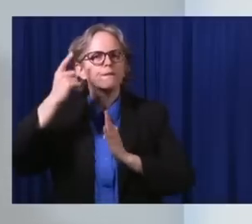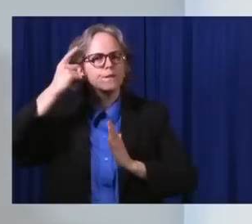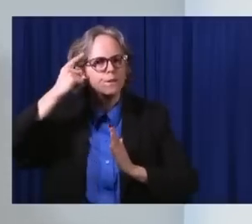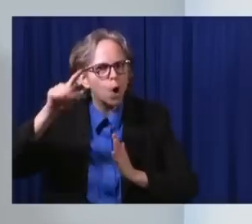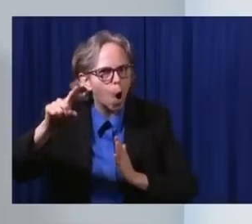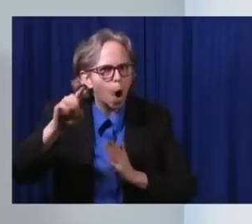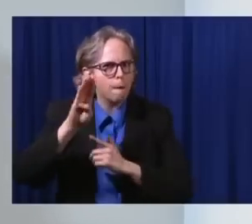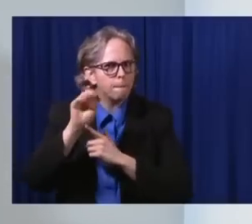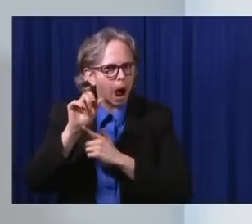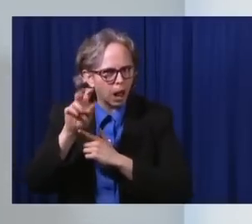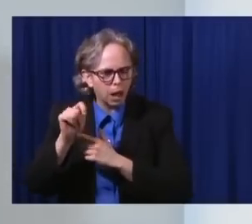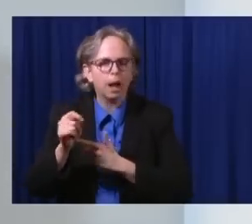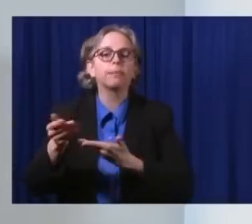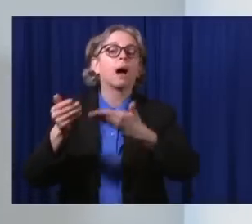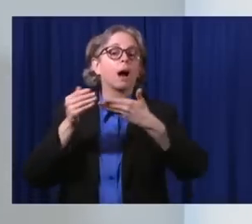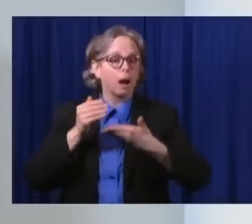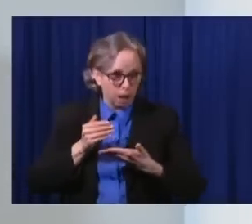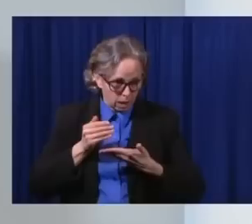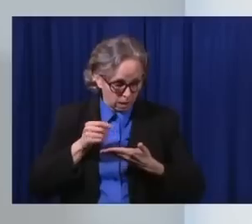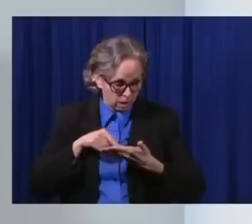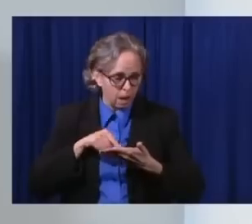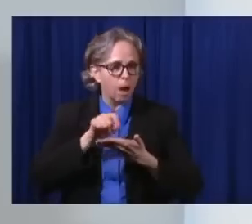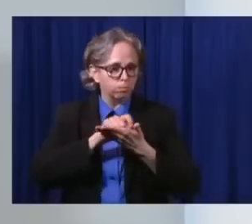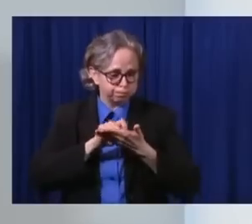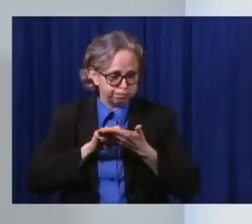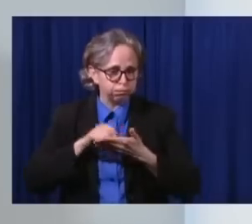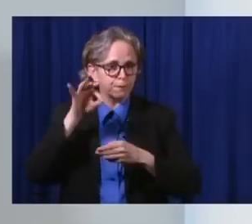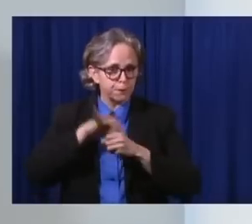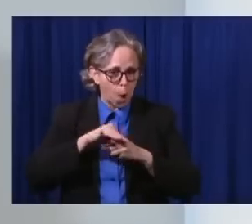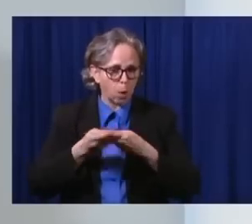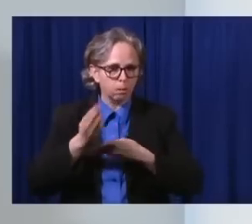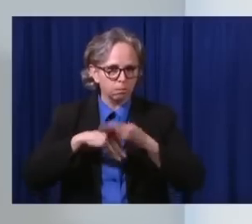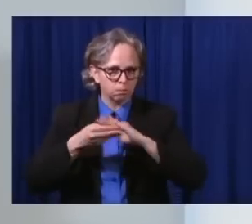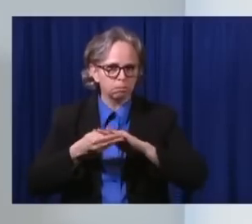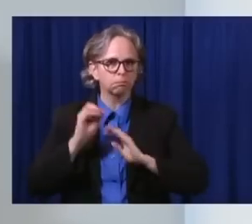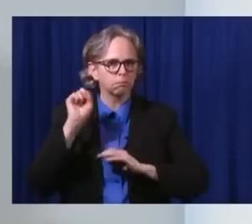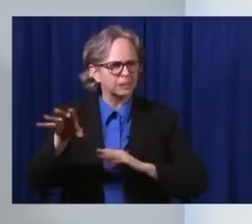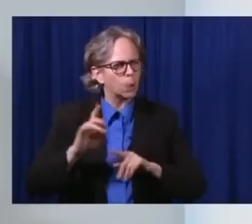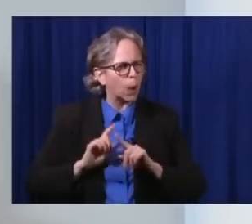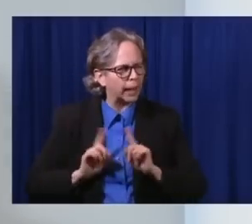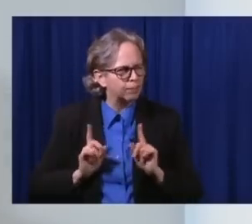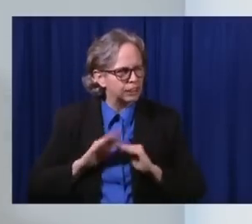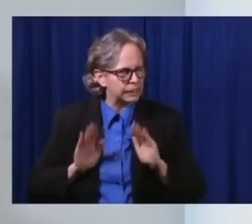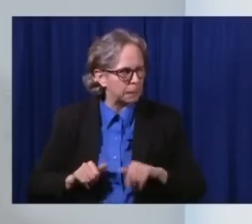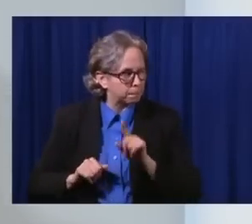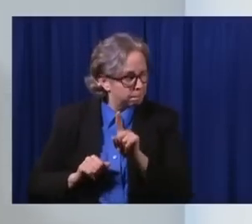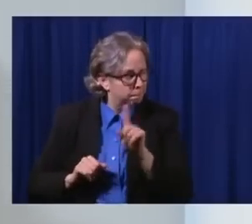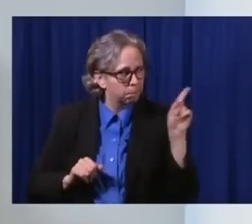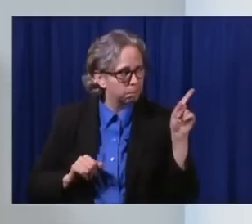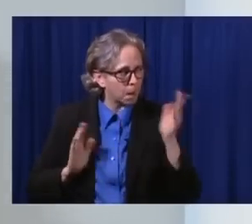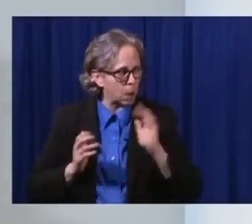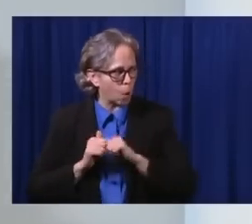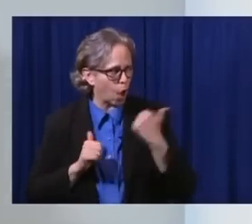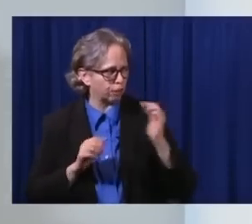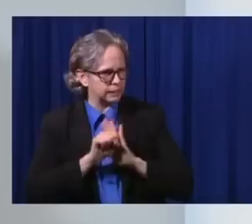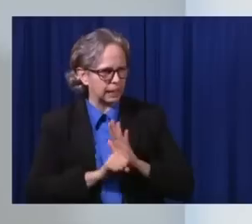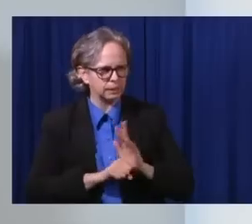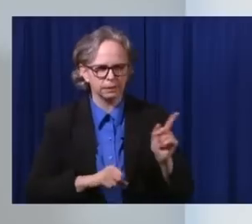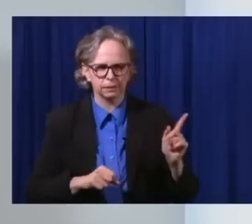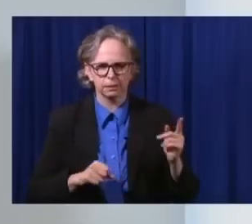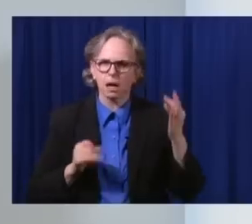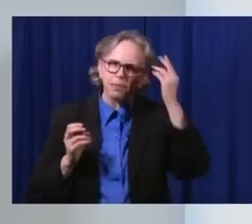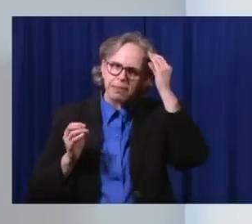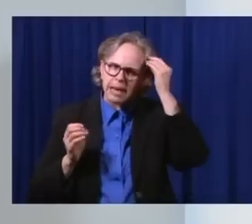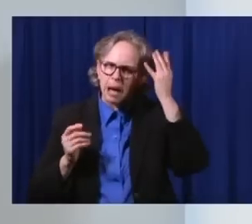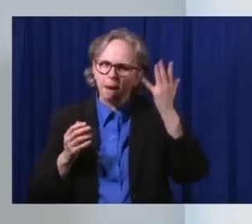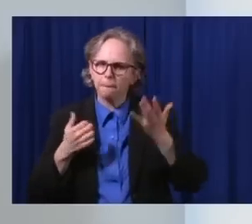So we shouldn't confuse the two. They're very different. I think what some states are talking about is just sending everybody a ballot. It doesn't happen